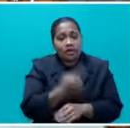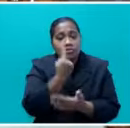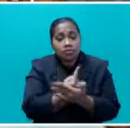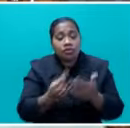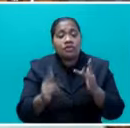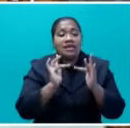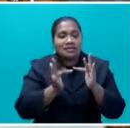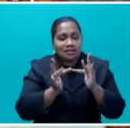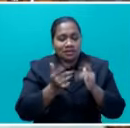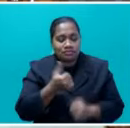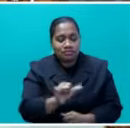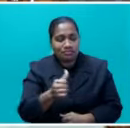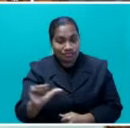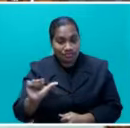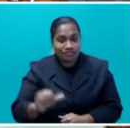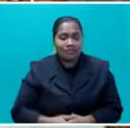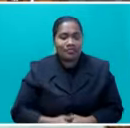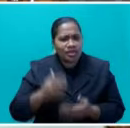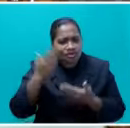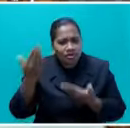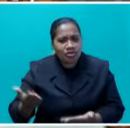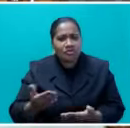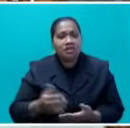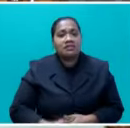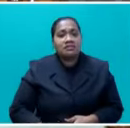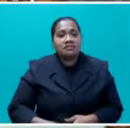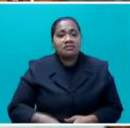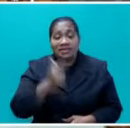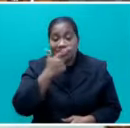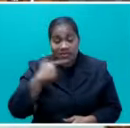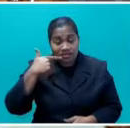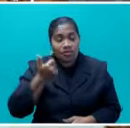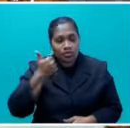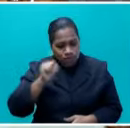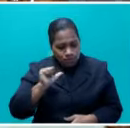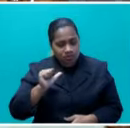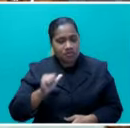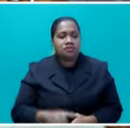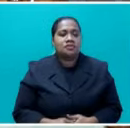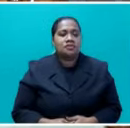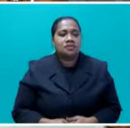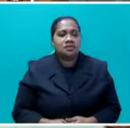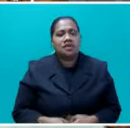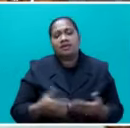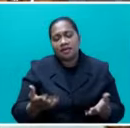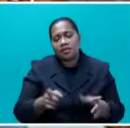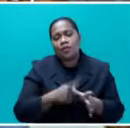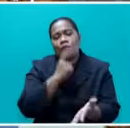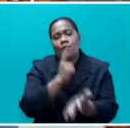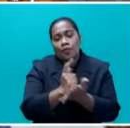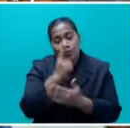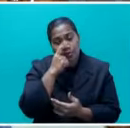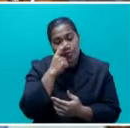internet usage. And Honourable Gerengere Tambua very conveniently used that. The fact is most people, a lot of people in Fiji who